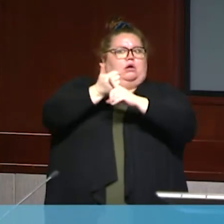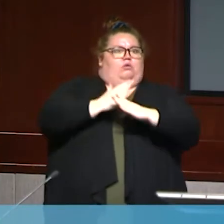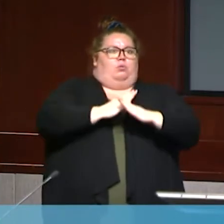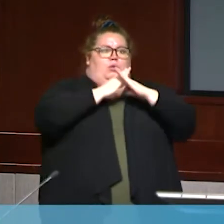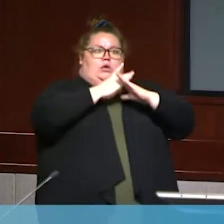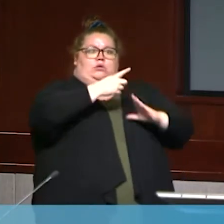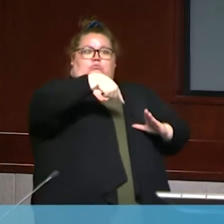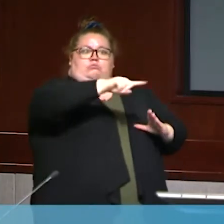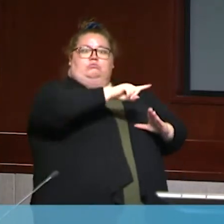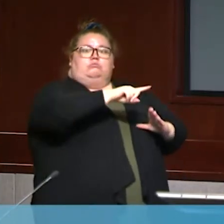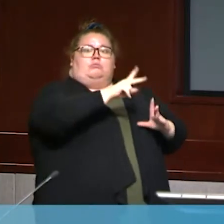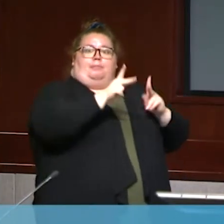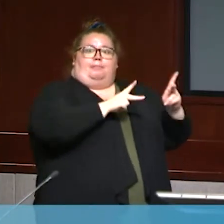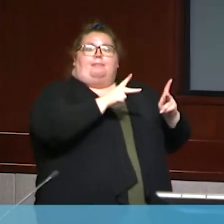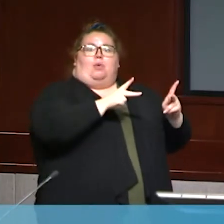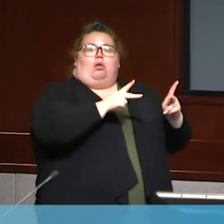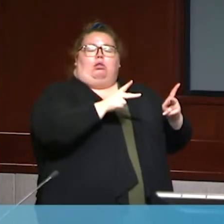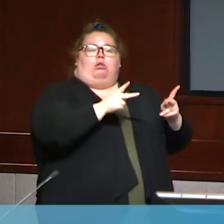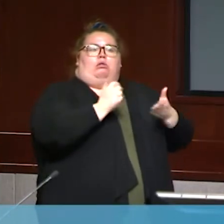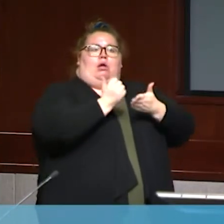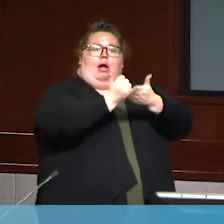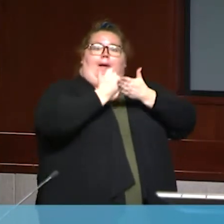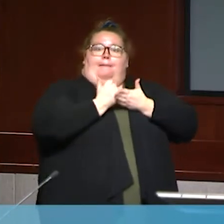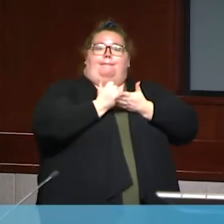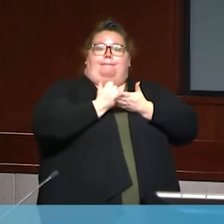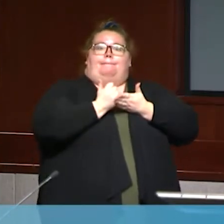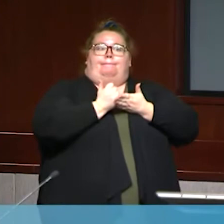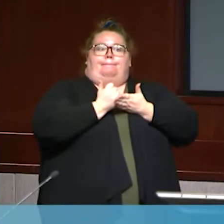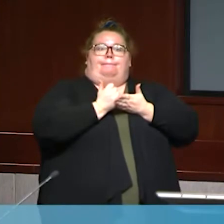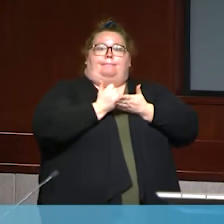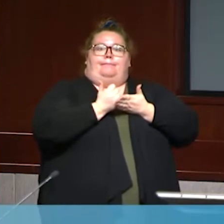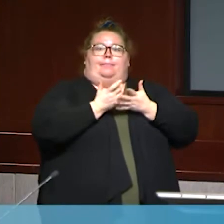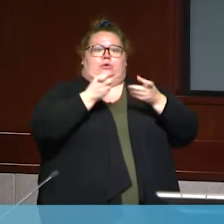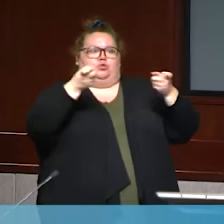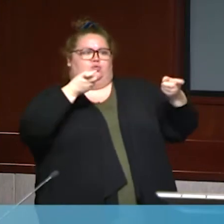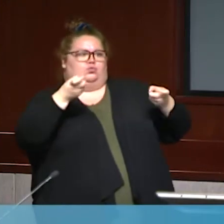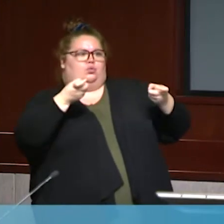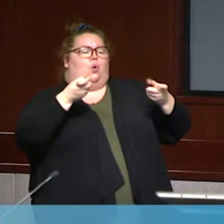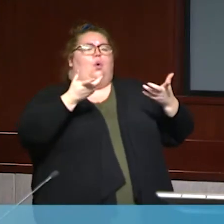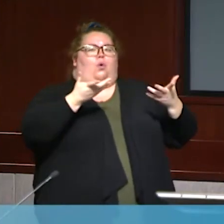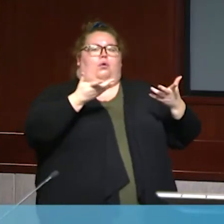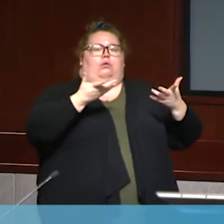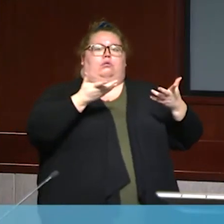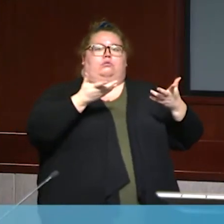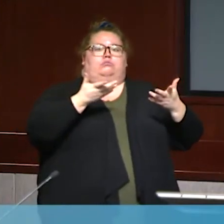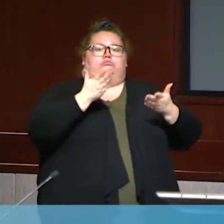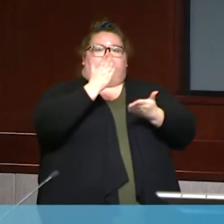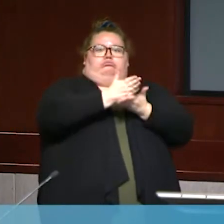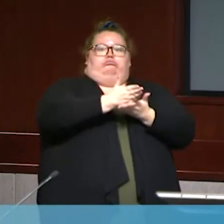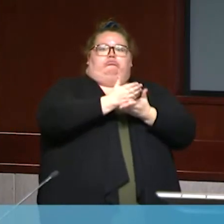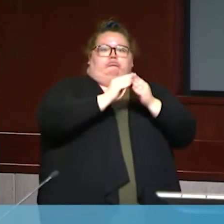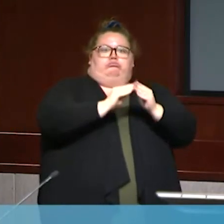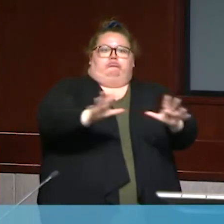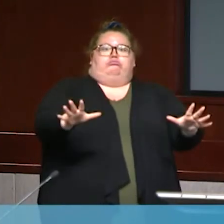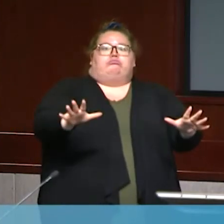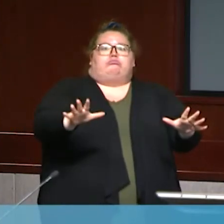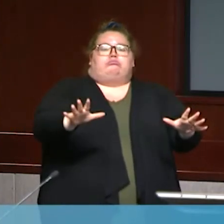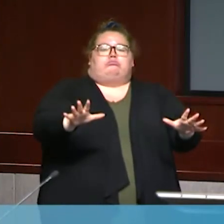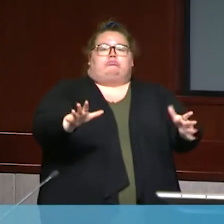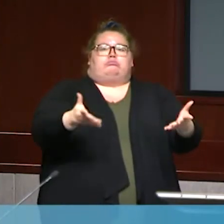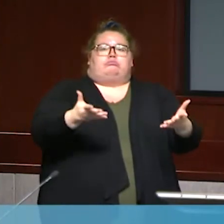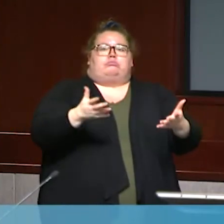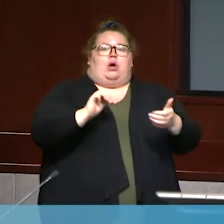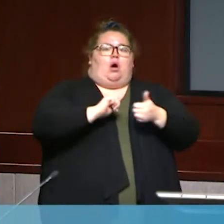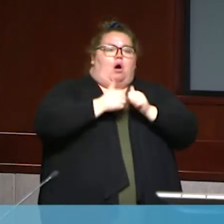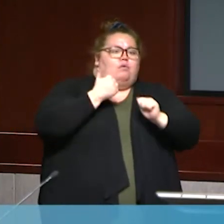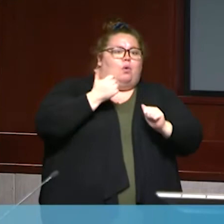manage the spread of this and slow it and help avoid overwhelming our hospitals by doing